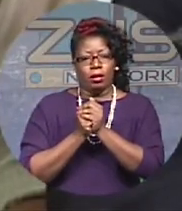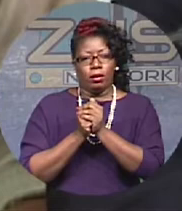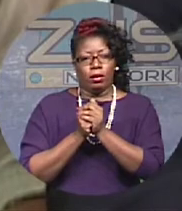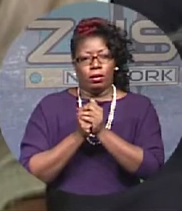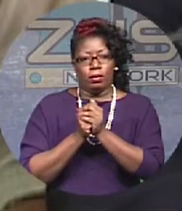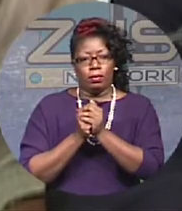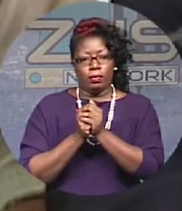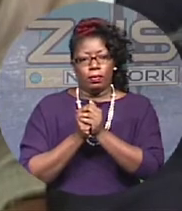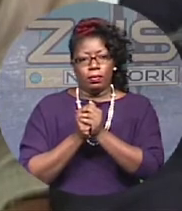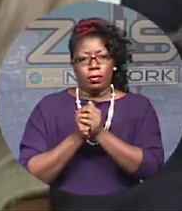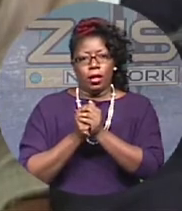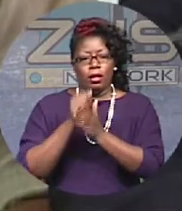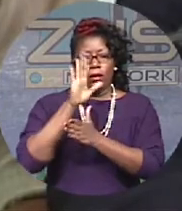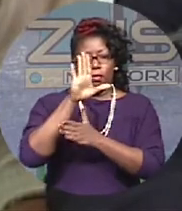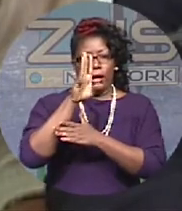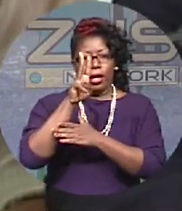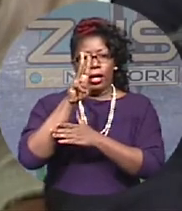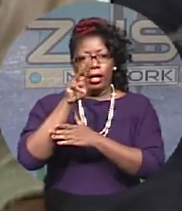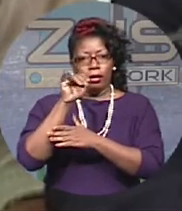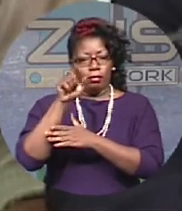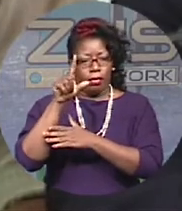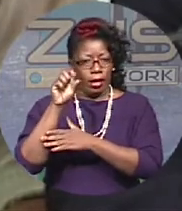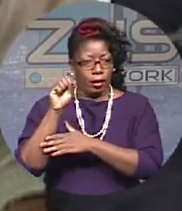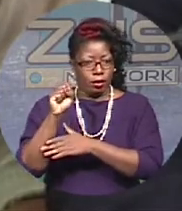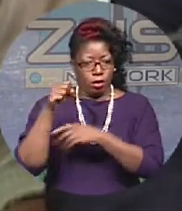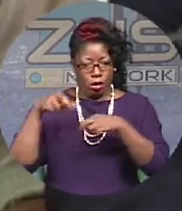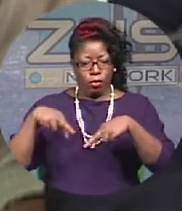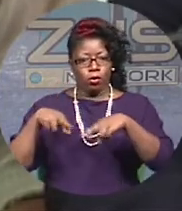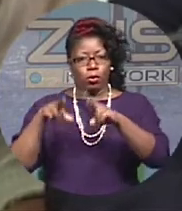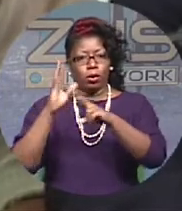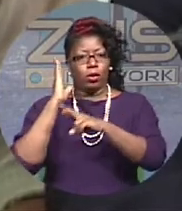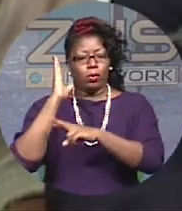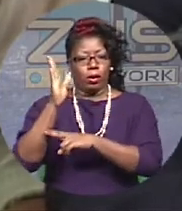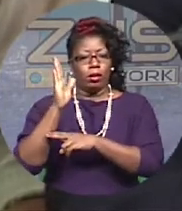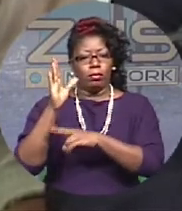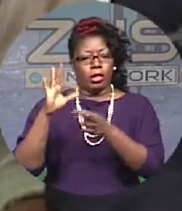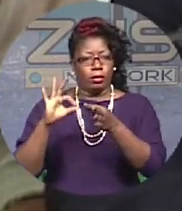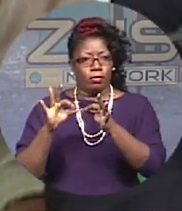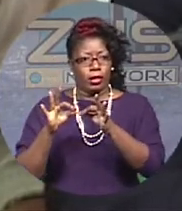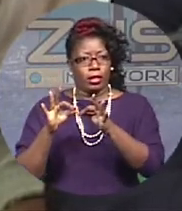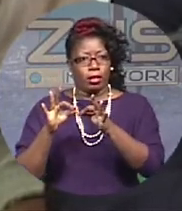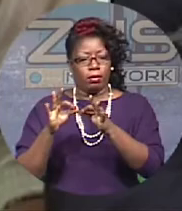approximately 5 miles of road on the northeast portion of the island,